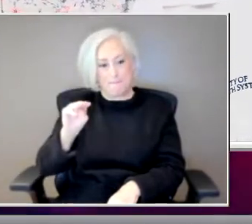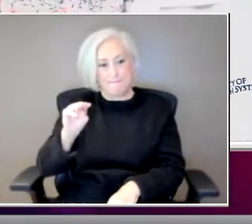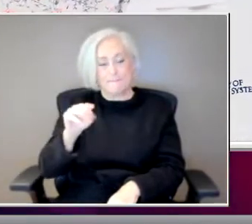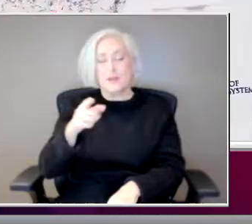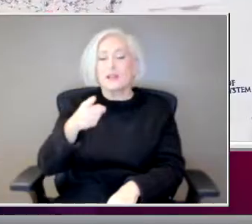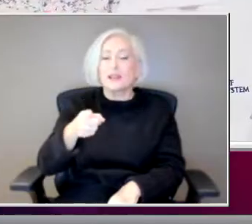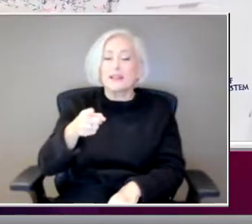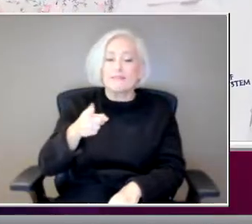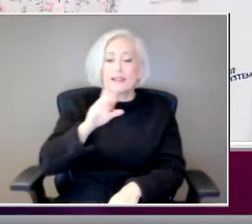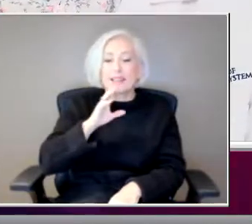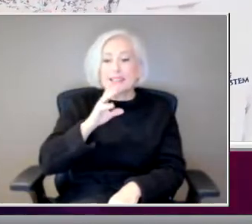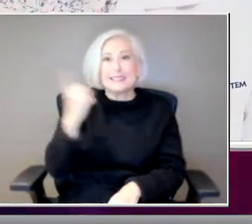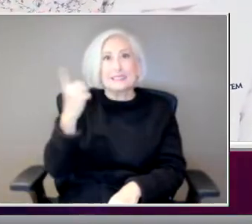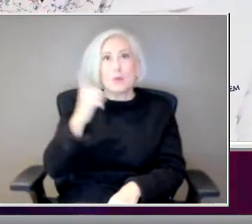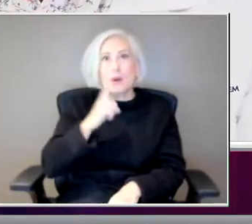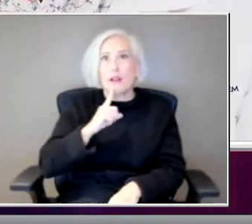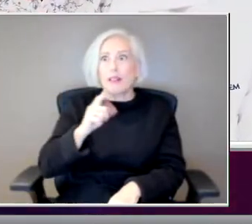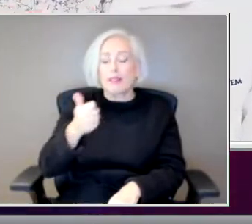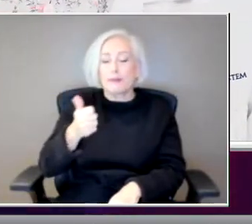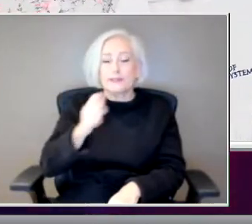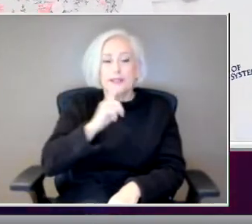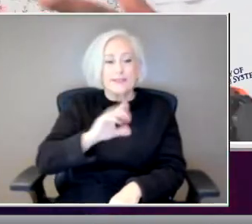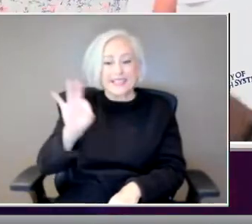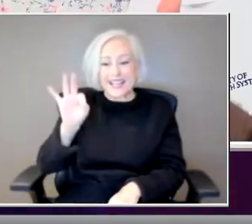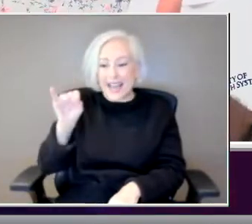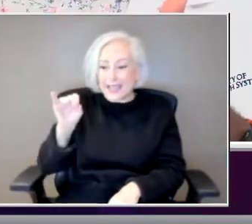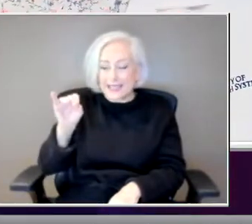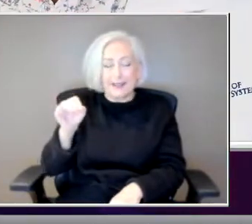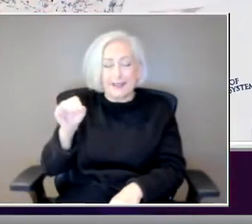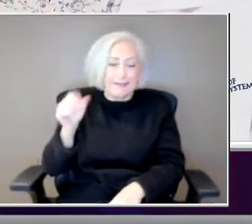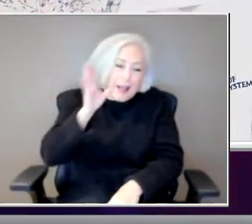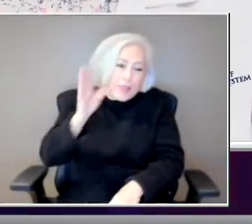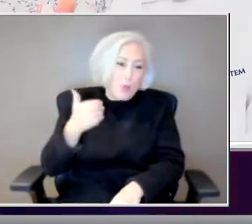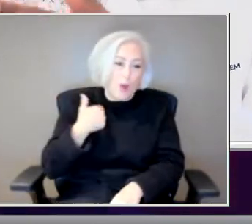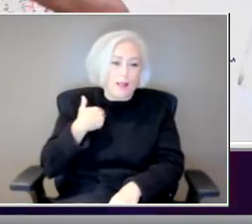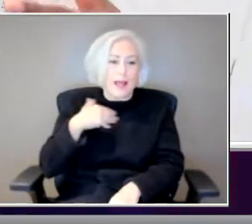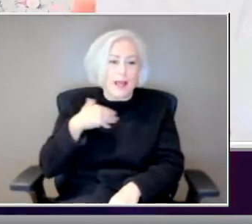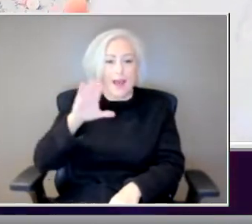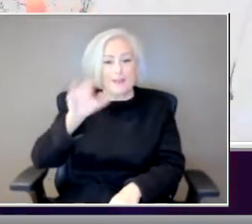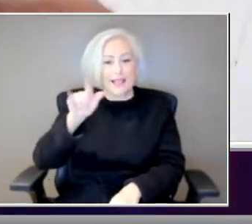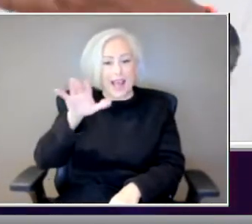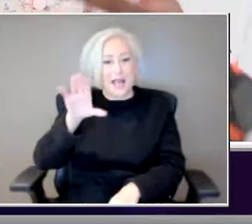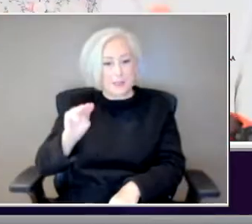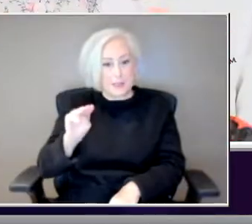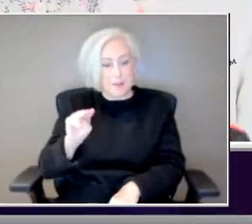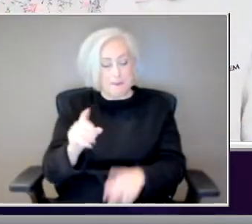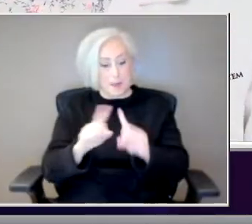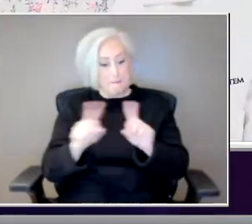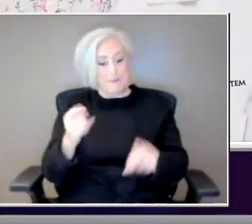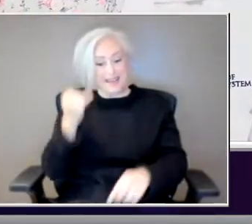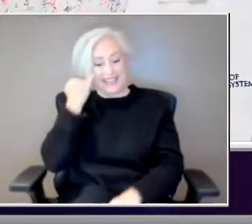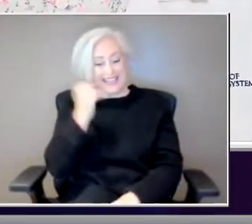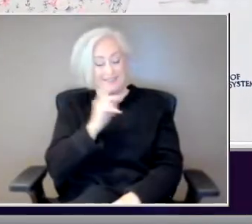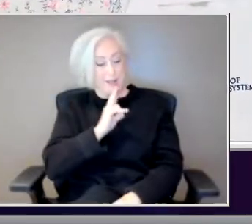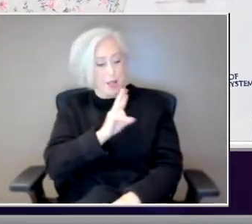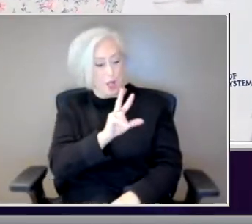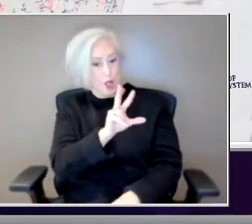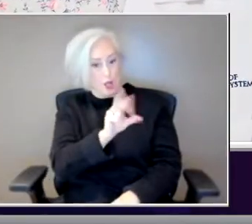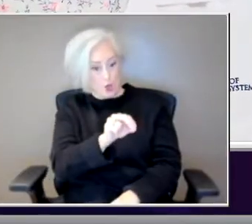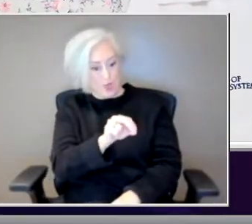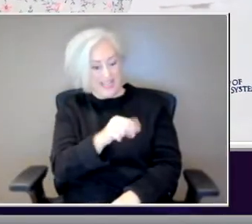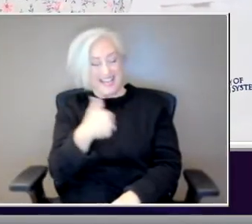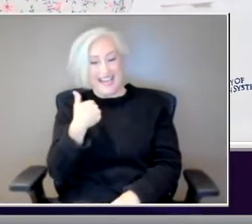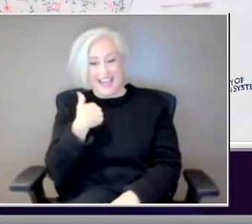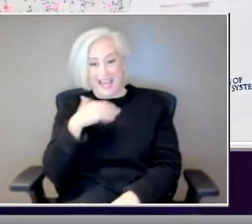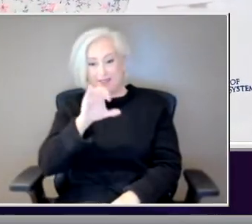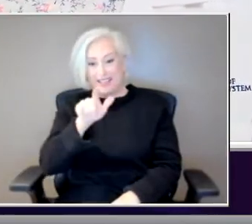a cardio score, they will have calcium built up. But if you have a 30-year-old person having a calcium score which is positive, something